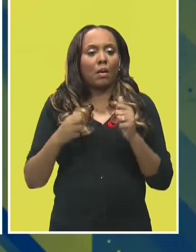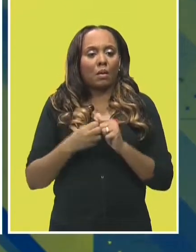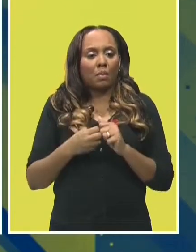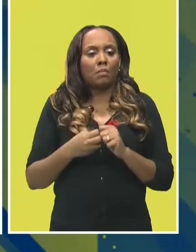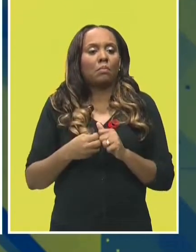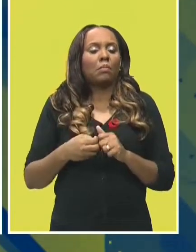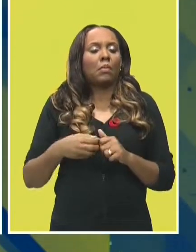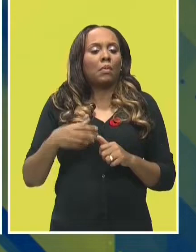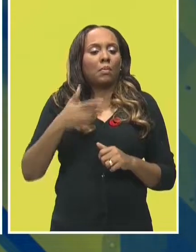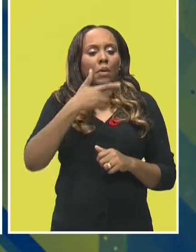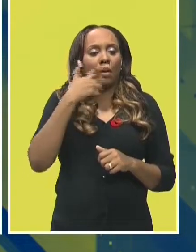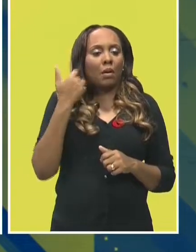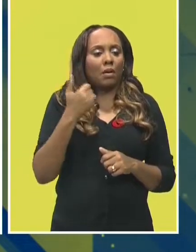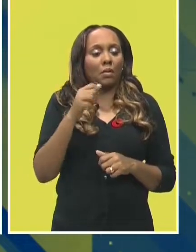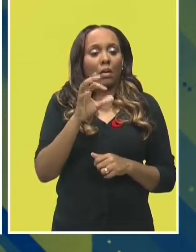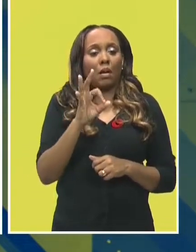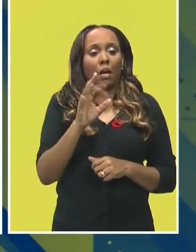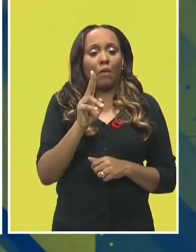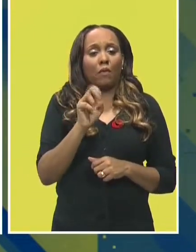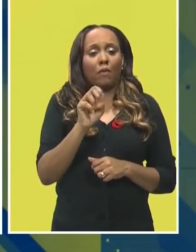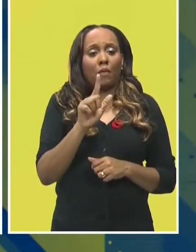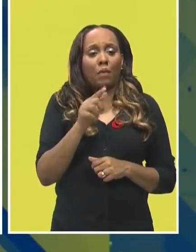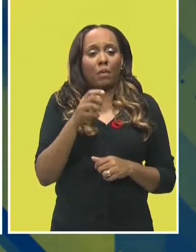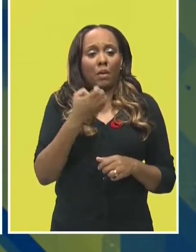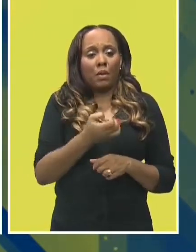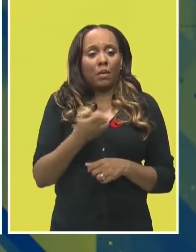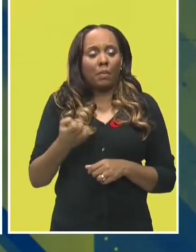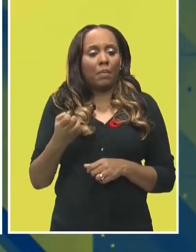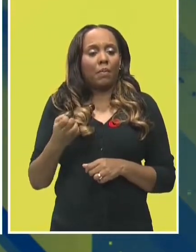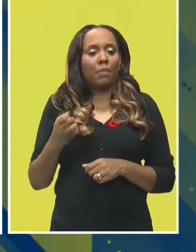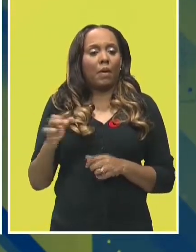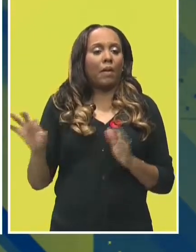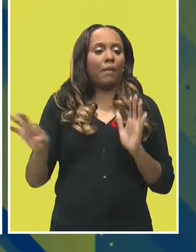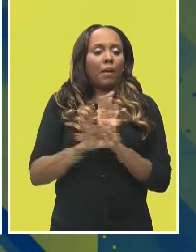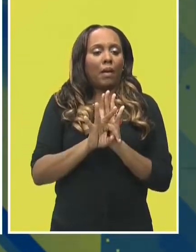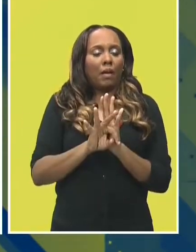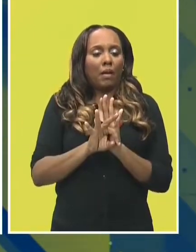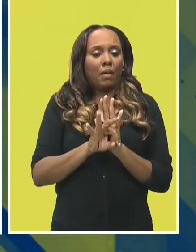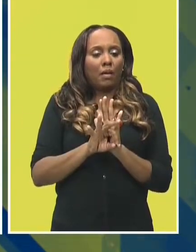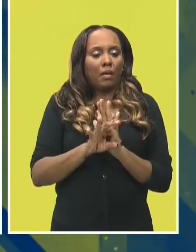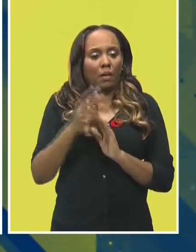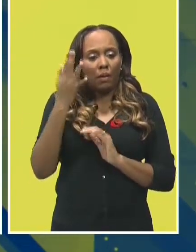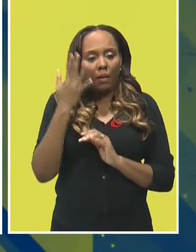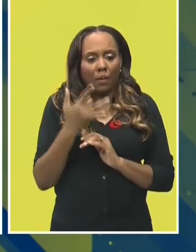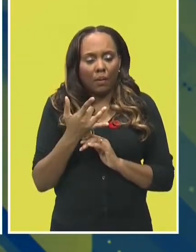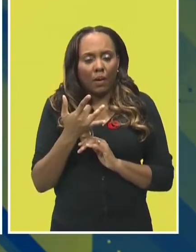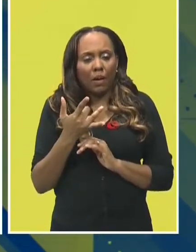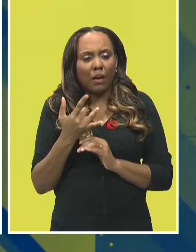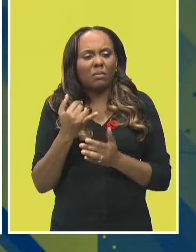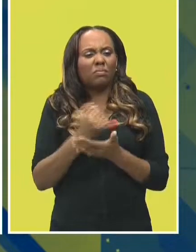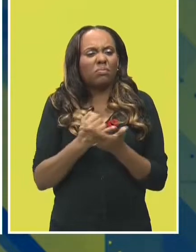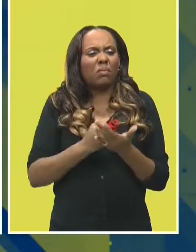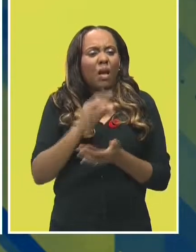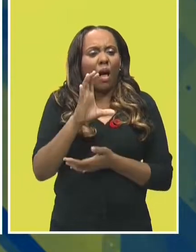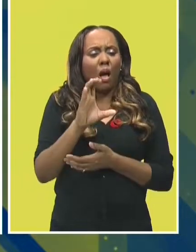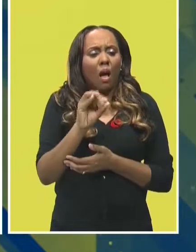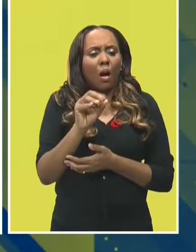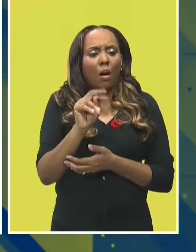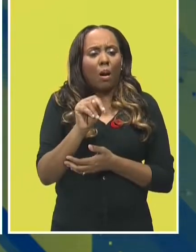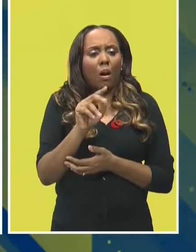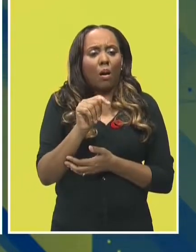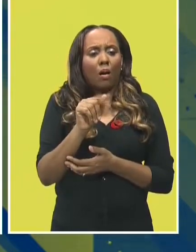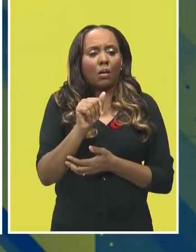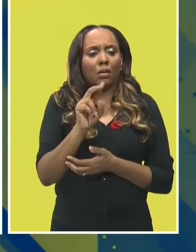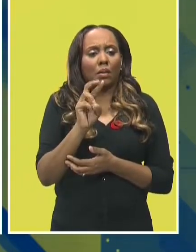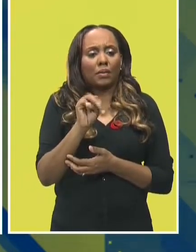generators due to fuel equipment failure, which is indicated was caused by apparent contaminants in the fuel, and this was based on